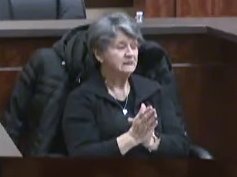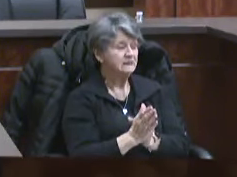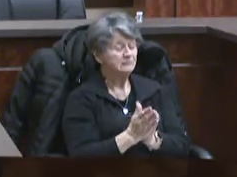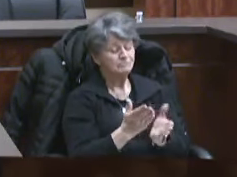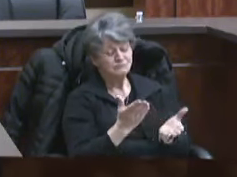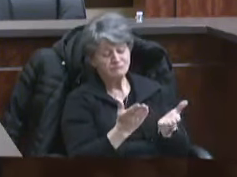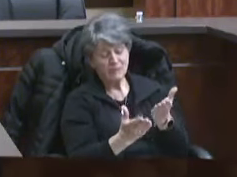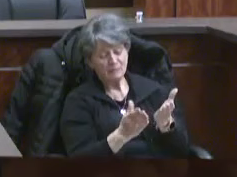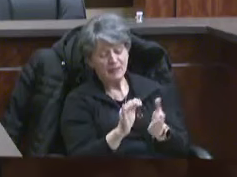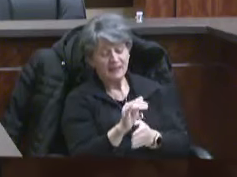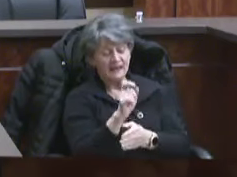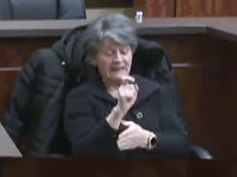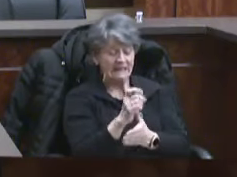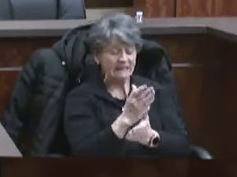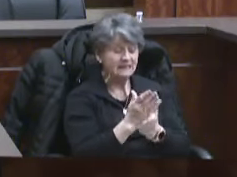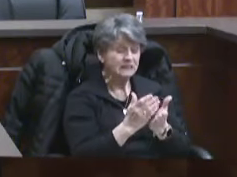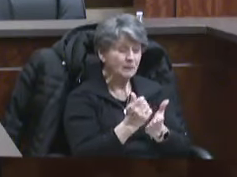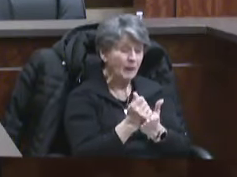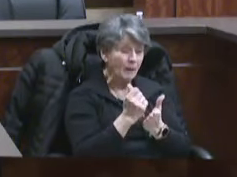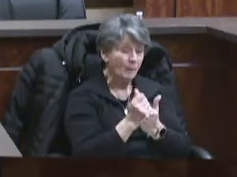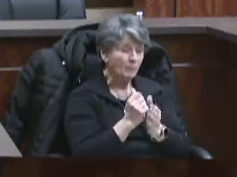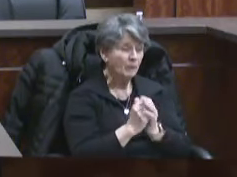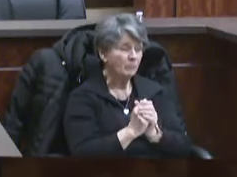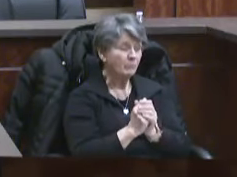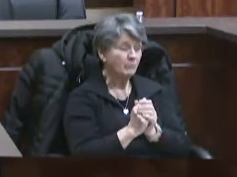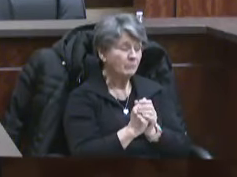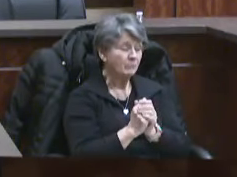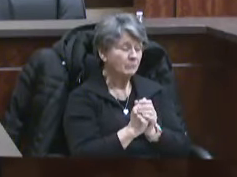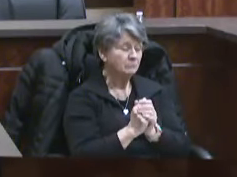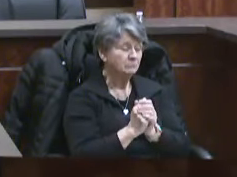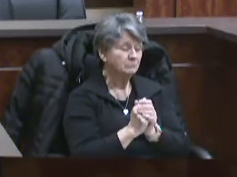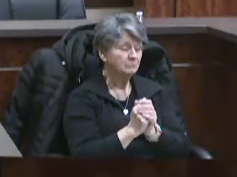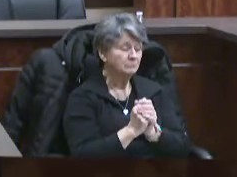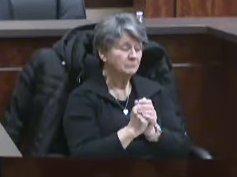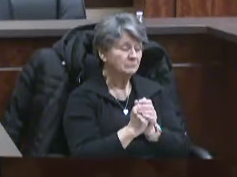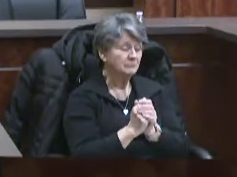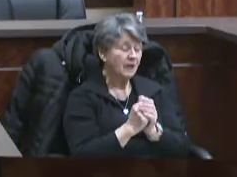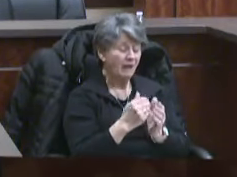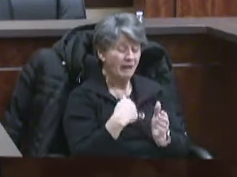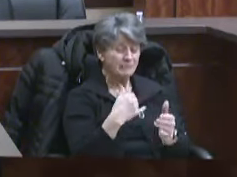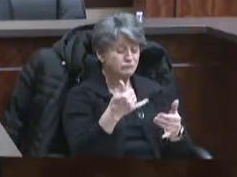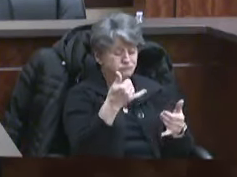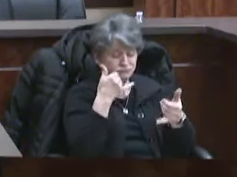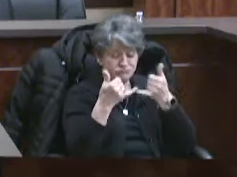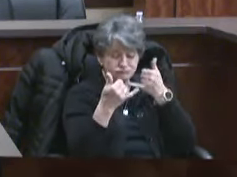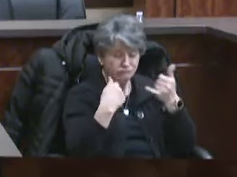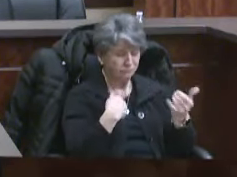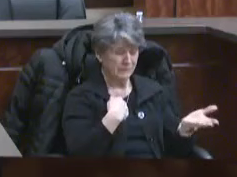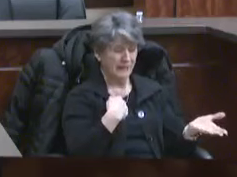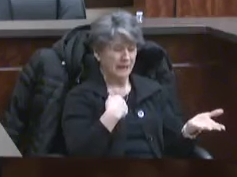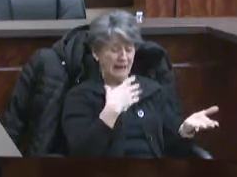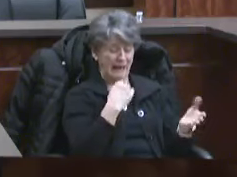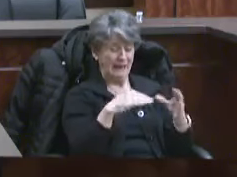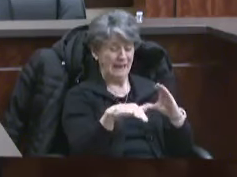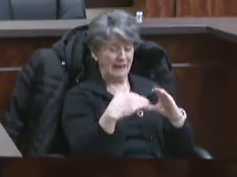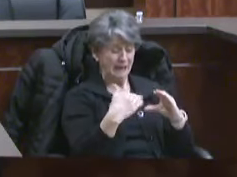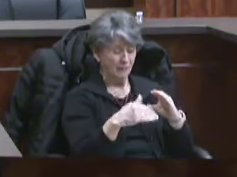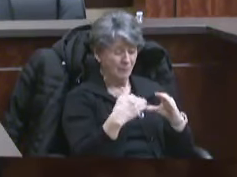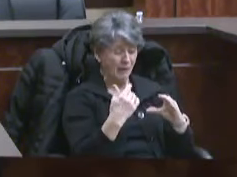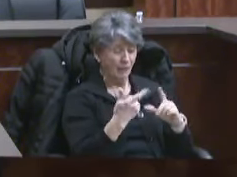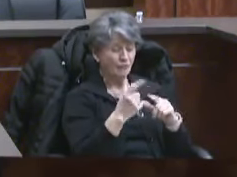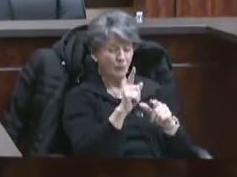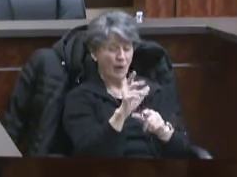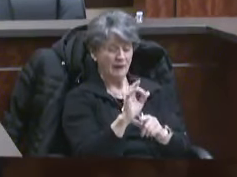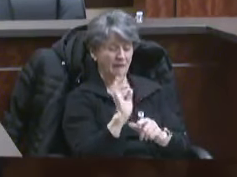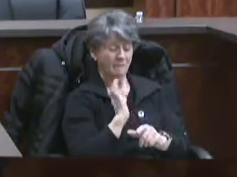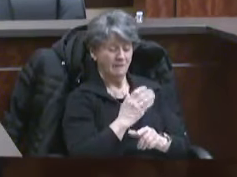They may need some help, because I got phone calls and an email from one of our